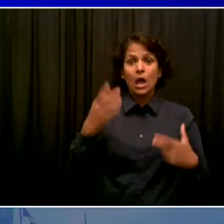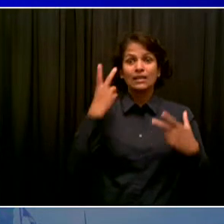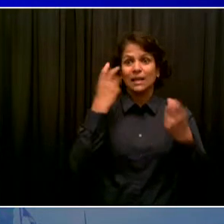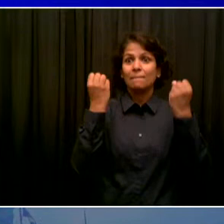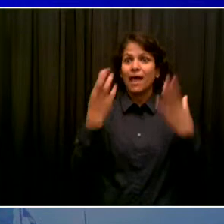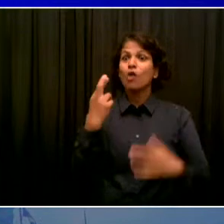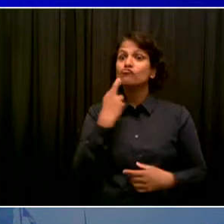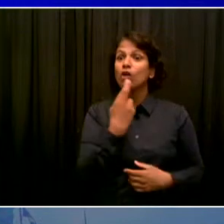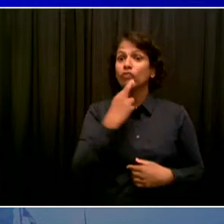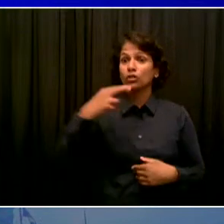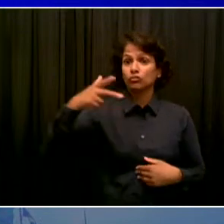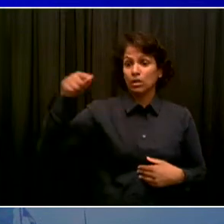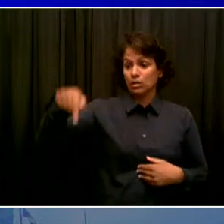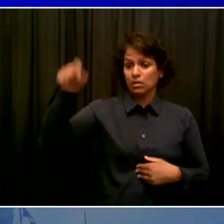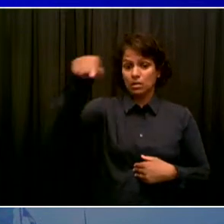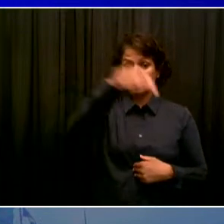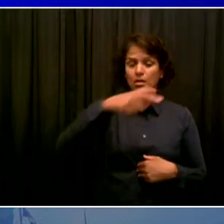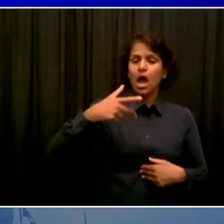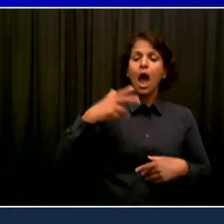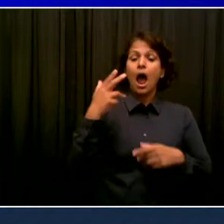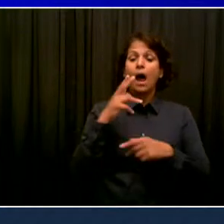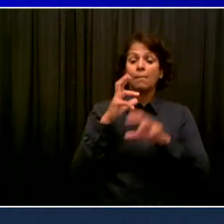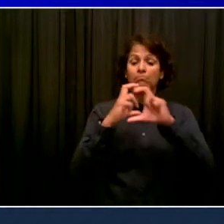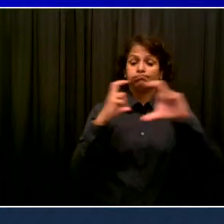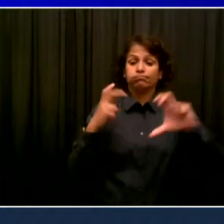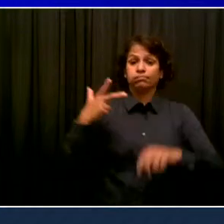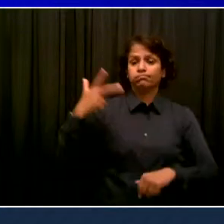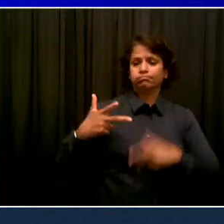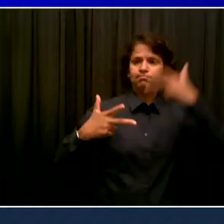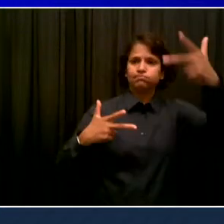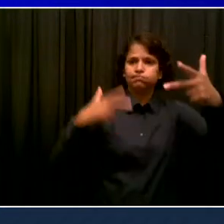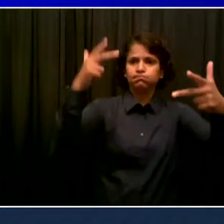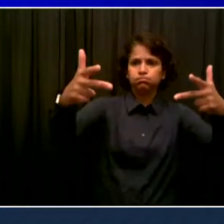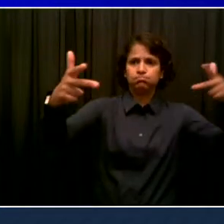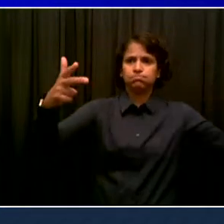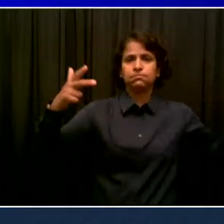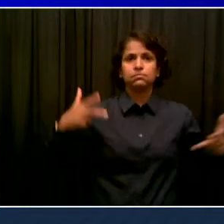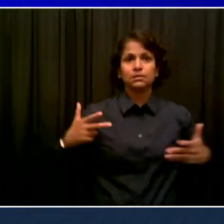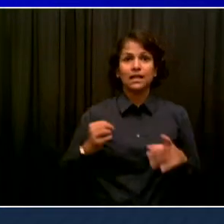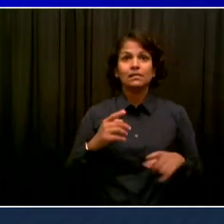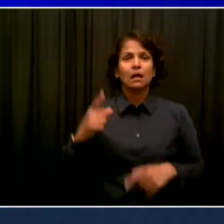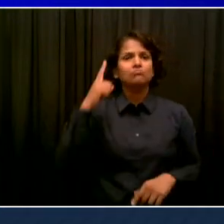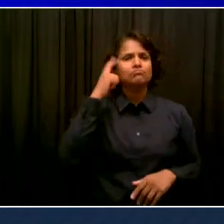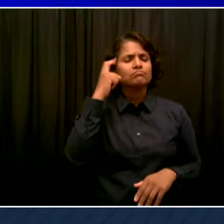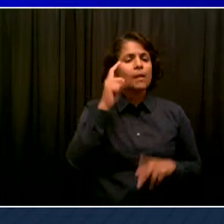daily number of people admitted to New York City hospitals for suspected COVID-19. Today's report, 104 patients,